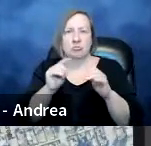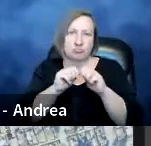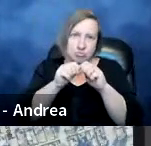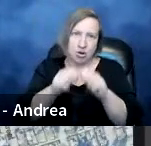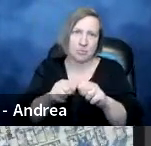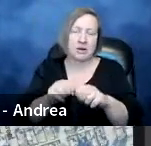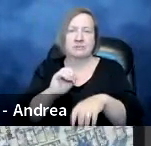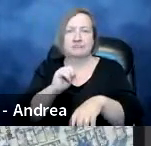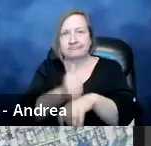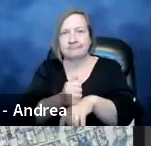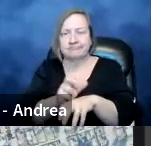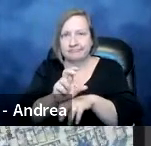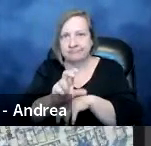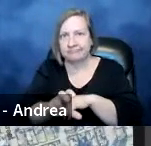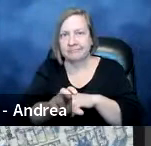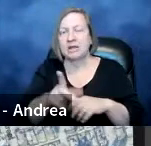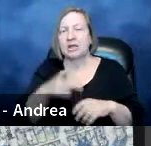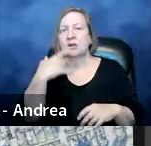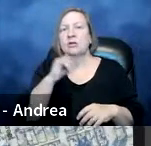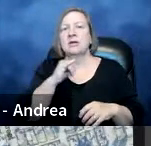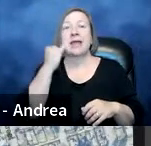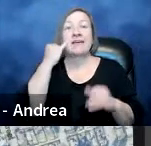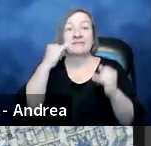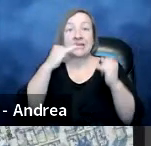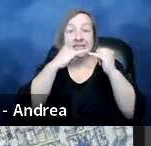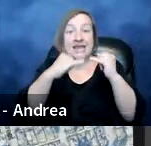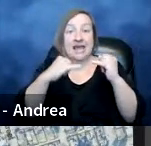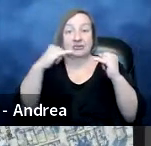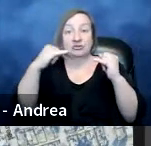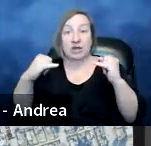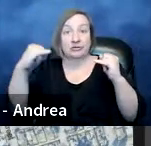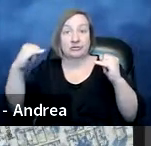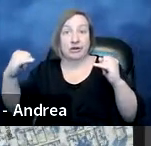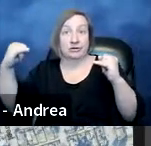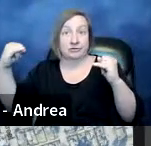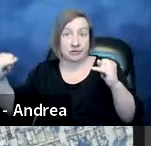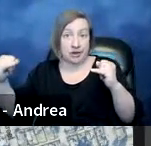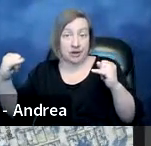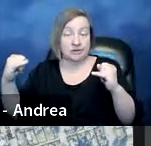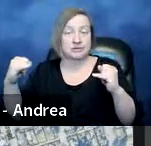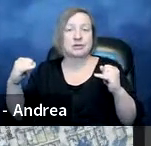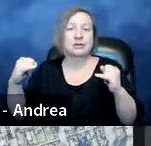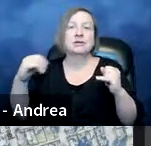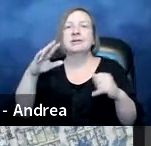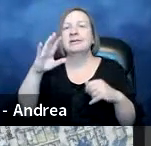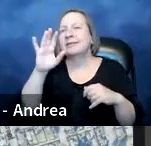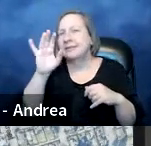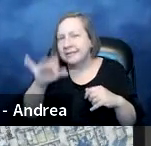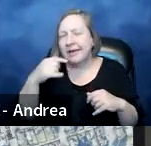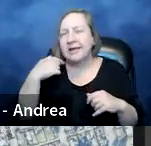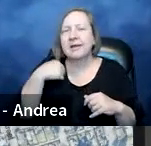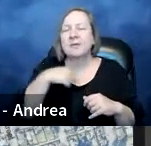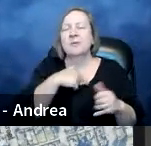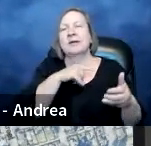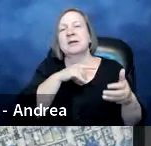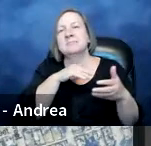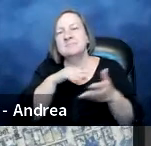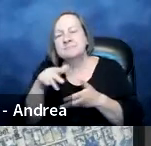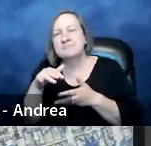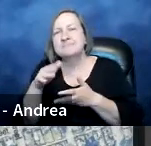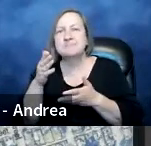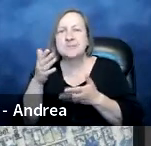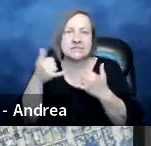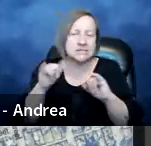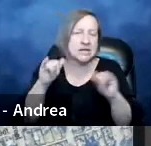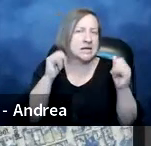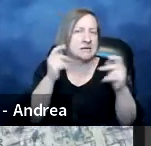one caveat to that is where there are dashed lines shown outside of that are areas where we're studying still, and